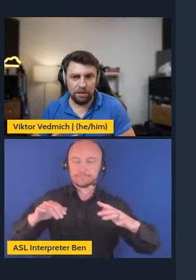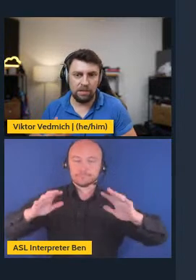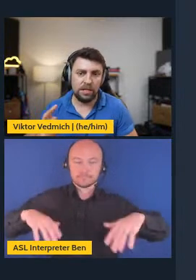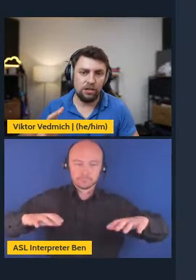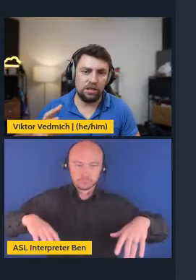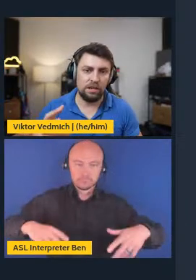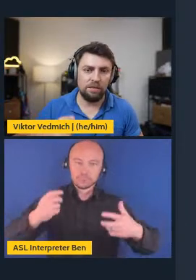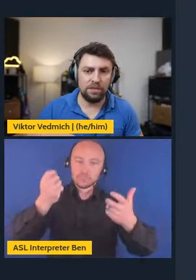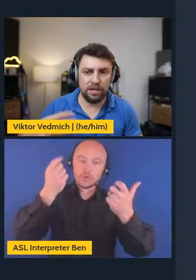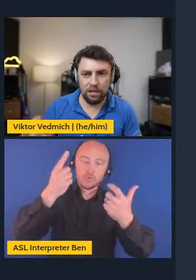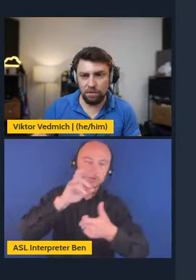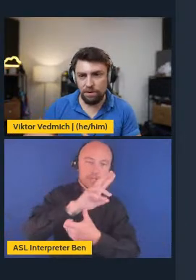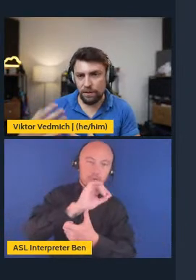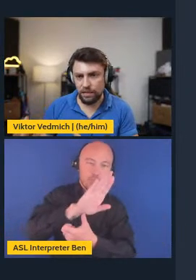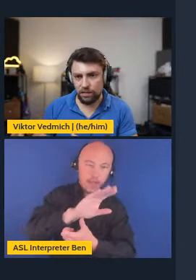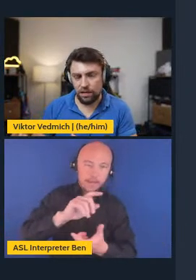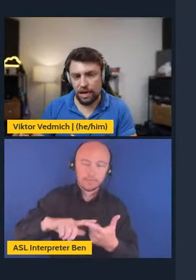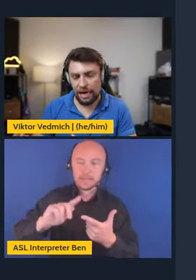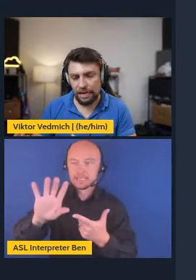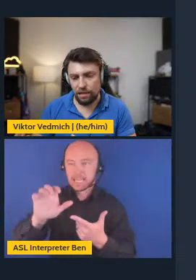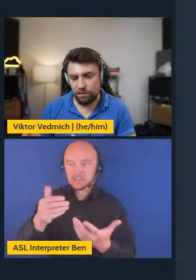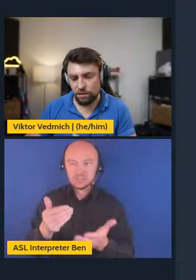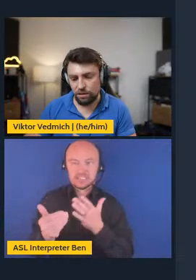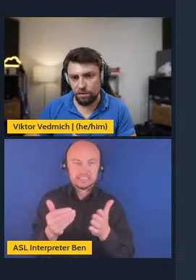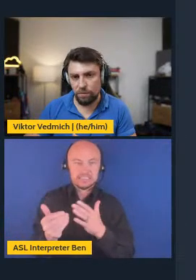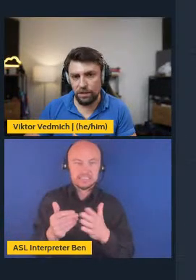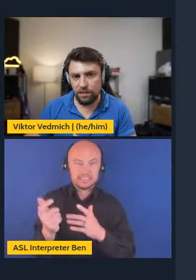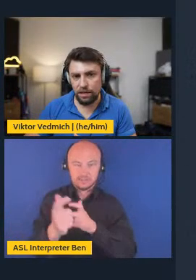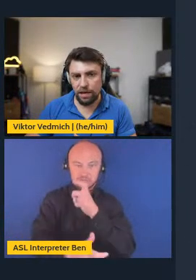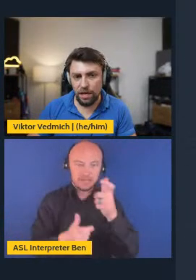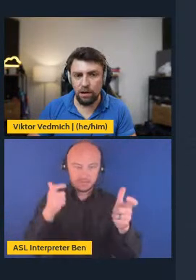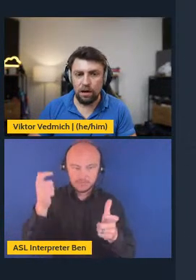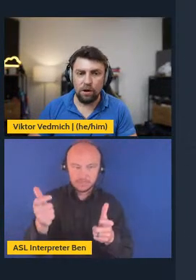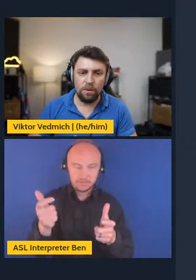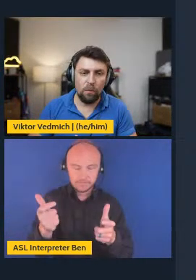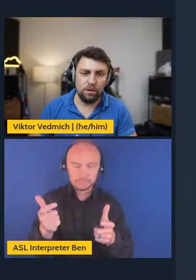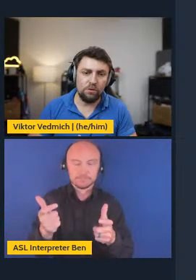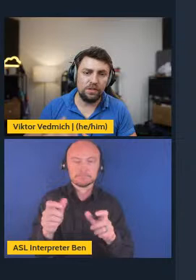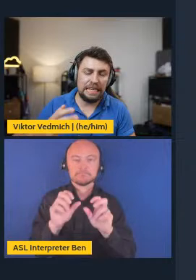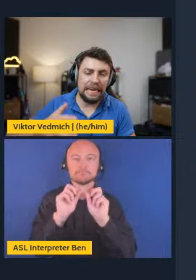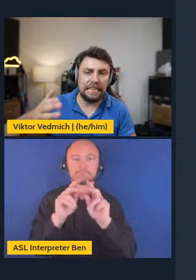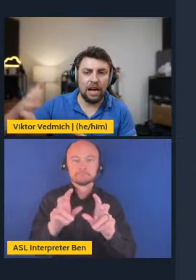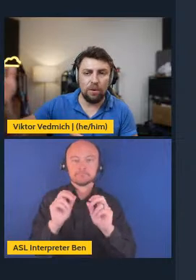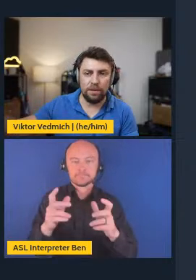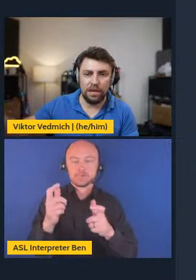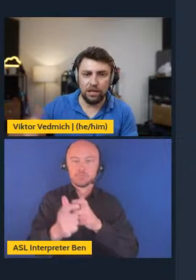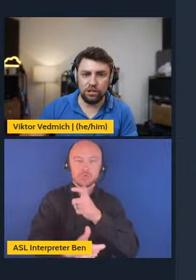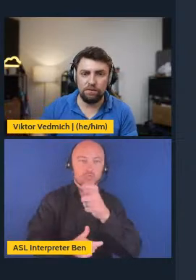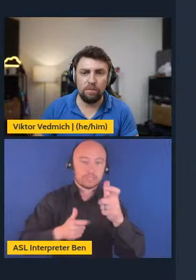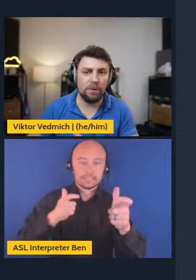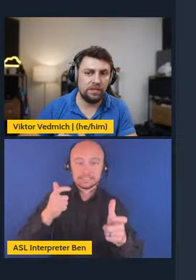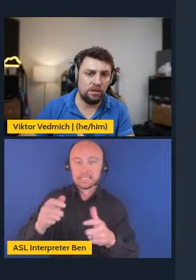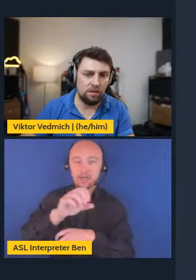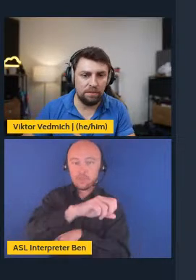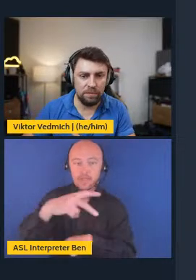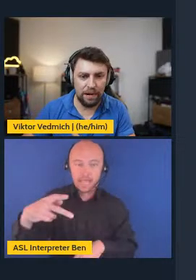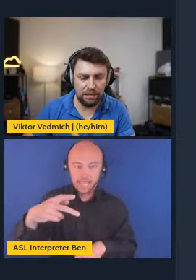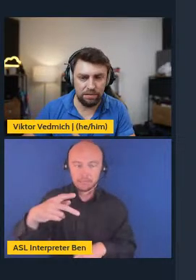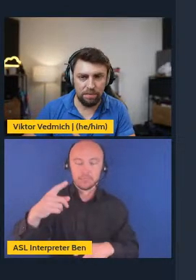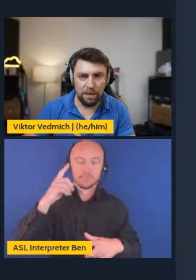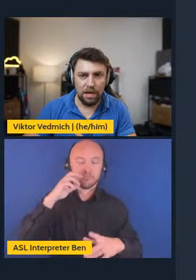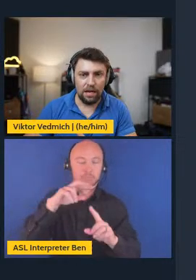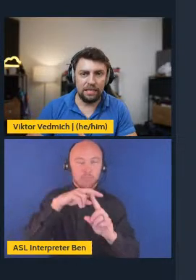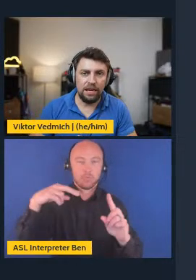layer and cache layer can be scalable very easy, and we say, hey, we want to scale our application from horizontal